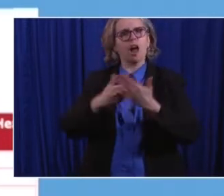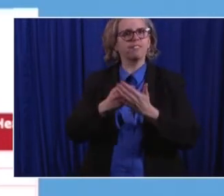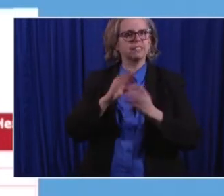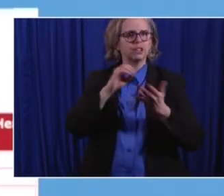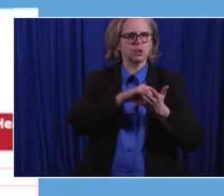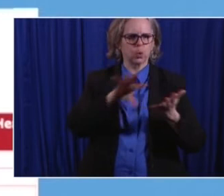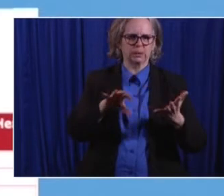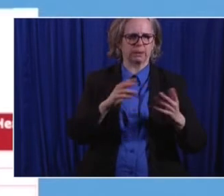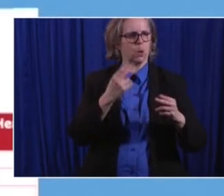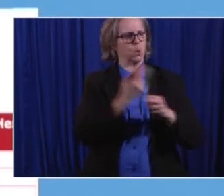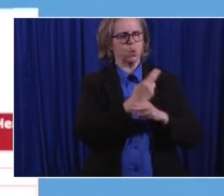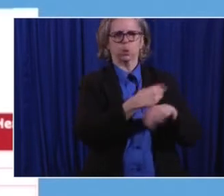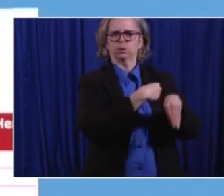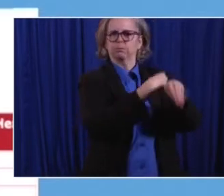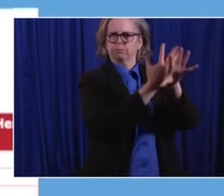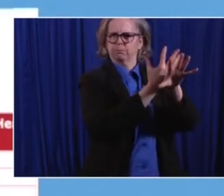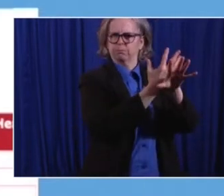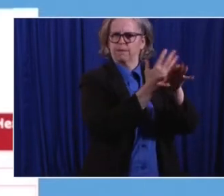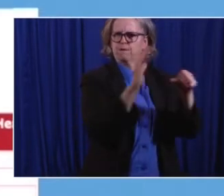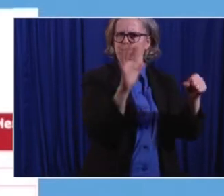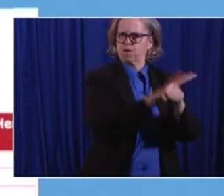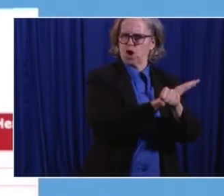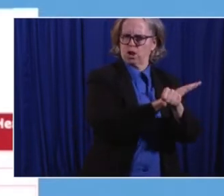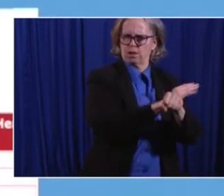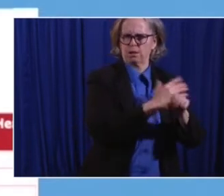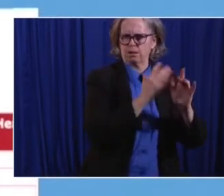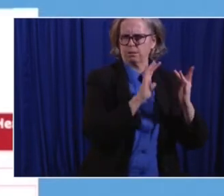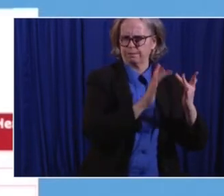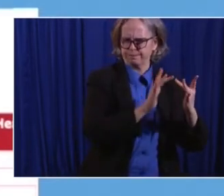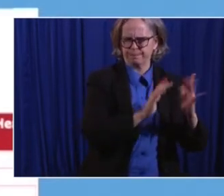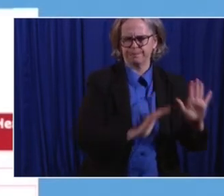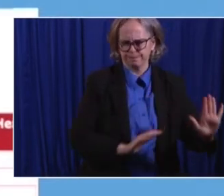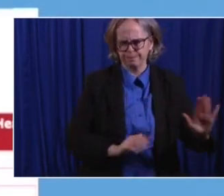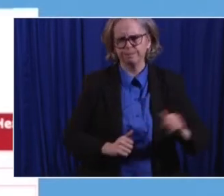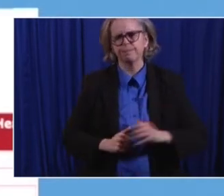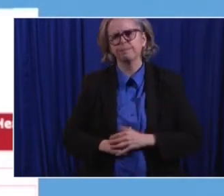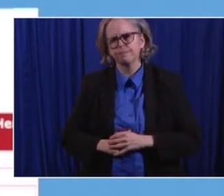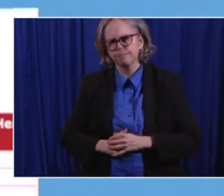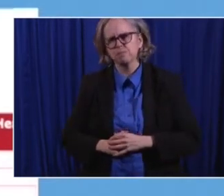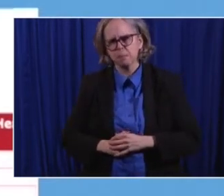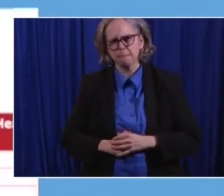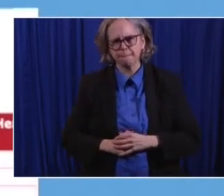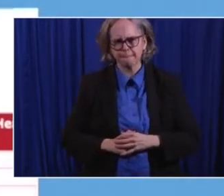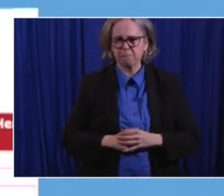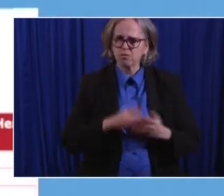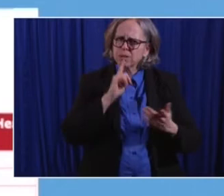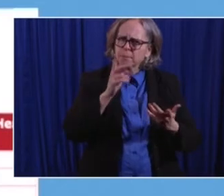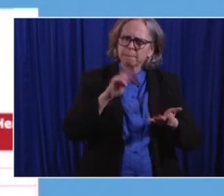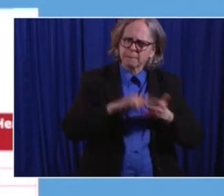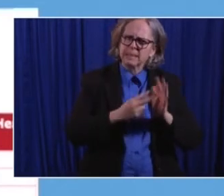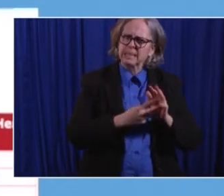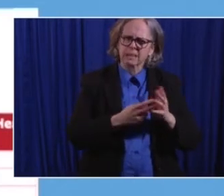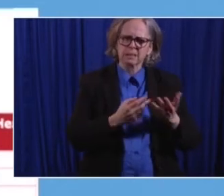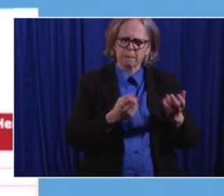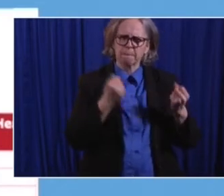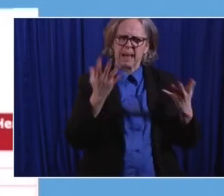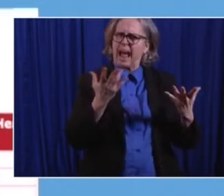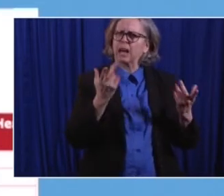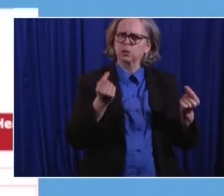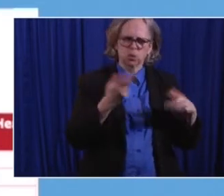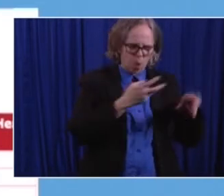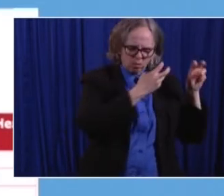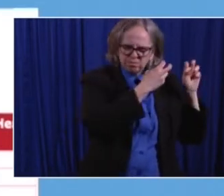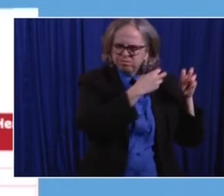public schools. And as we said, many other private and parochial schools were vaccinated, but these numbers have to do with the public schools.